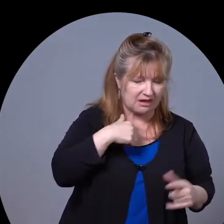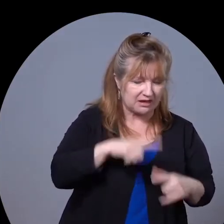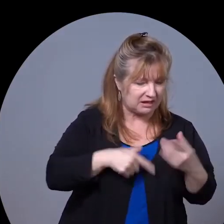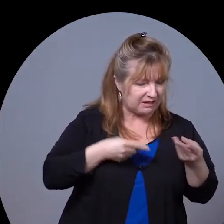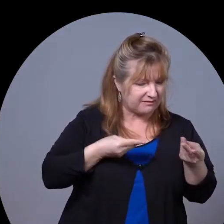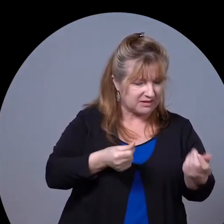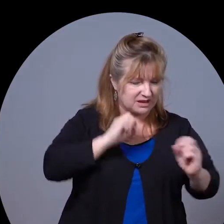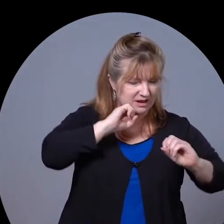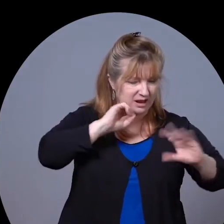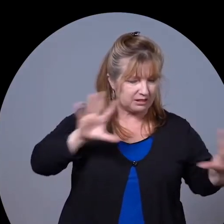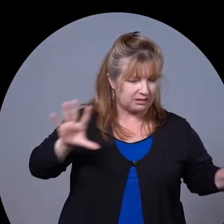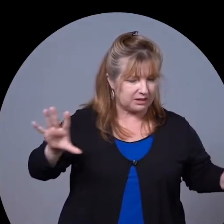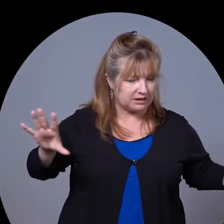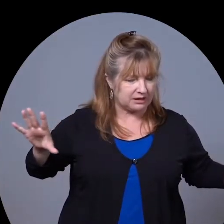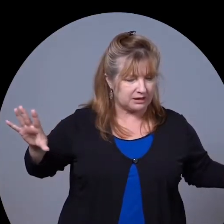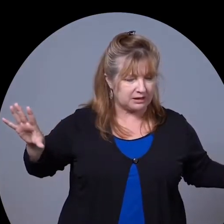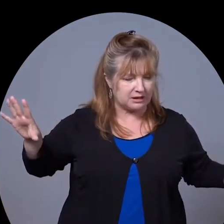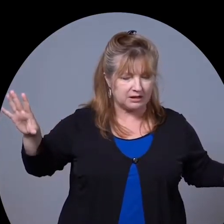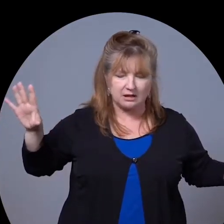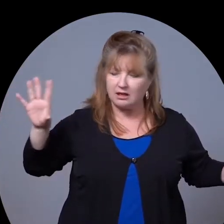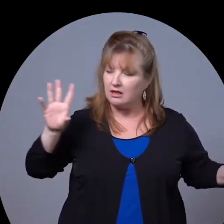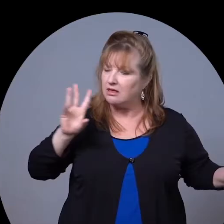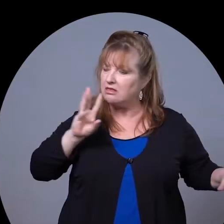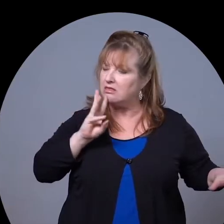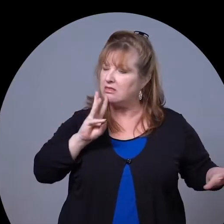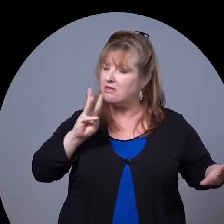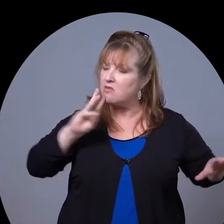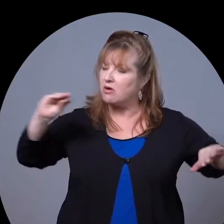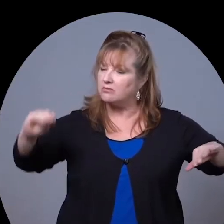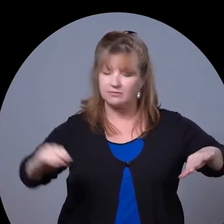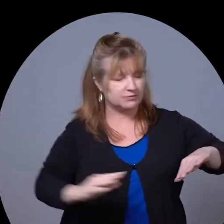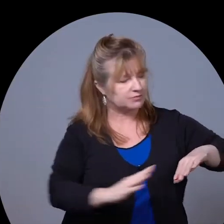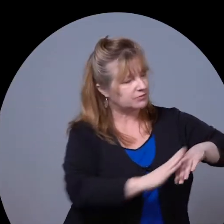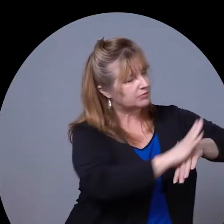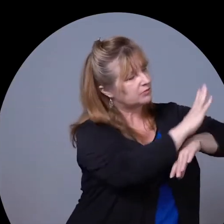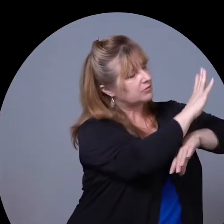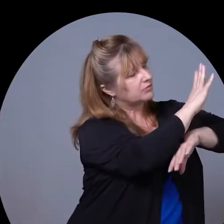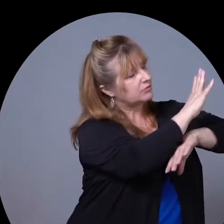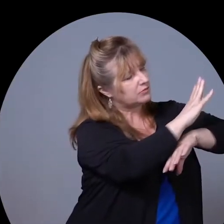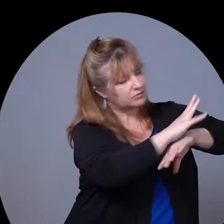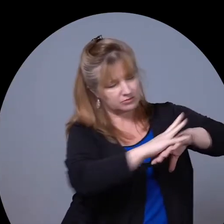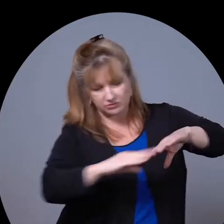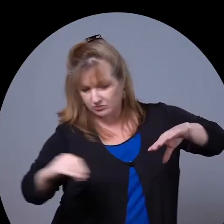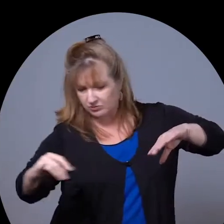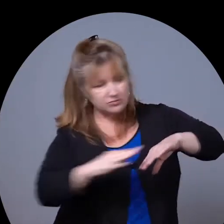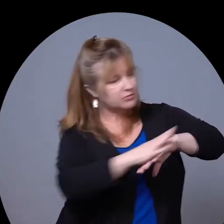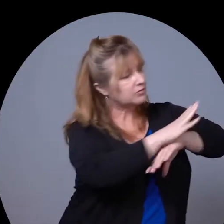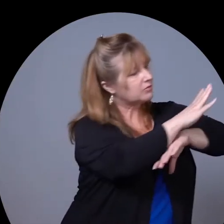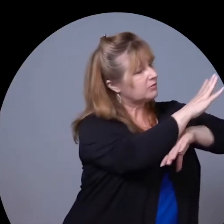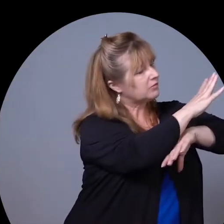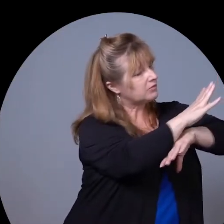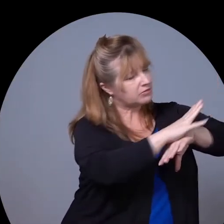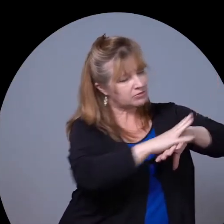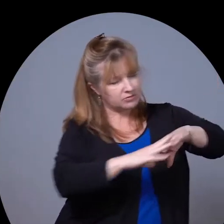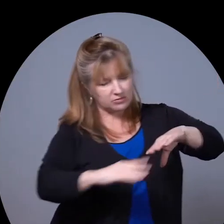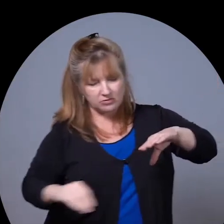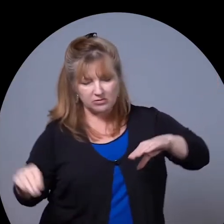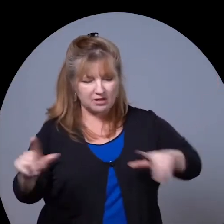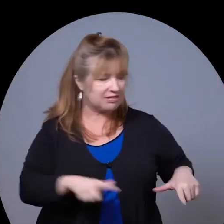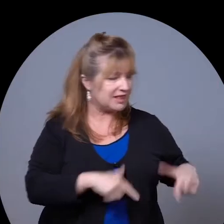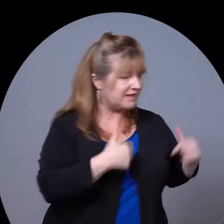anything. The tide carries its living and its dead together, lets the shore